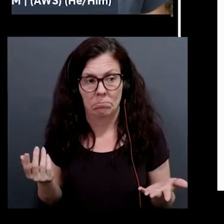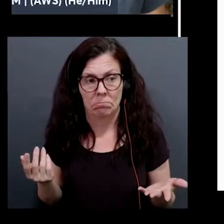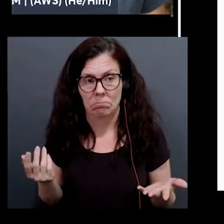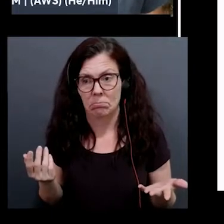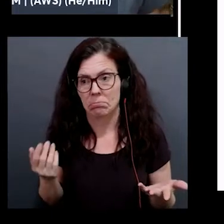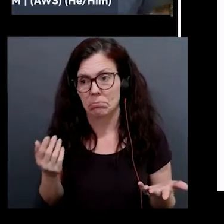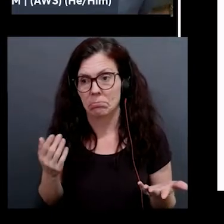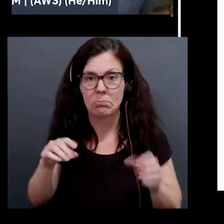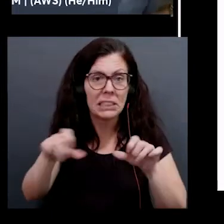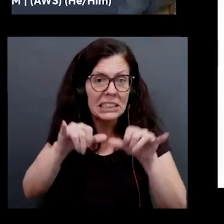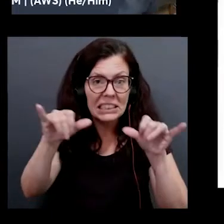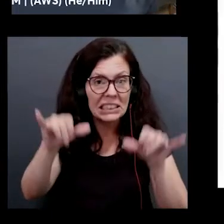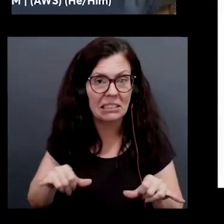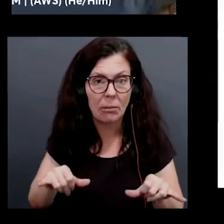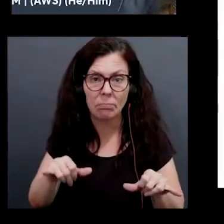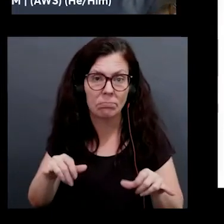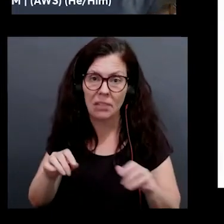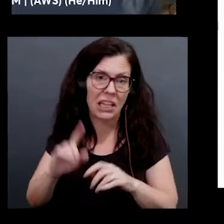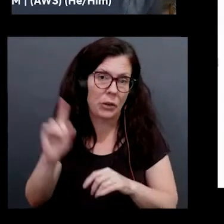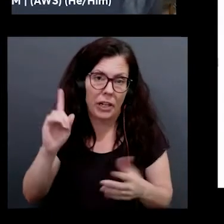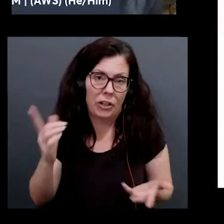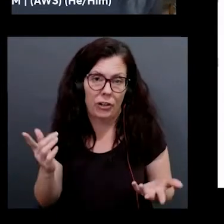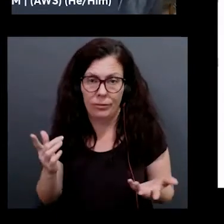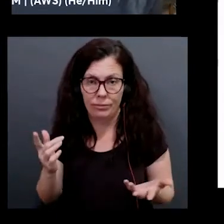system you have anywhere.